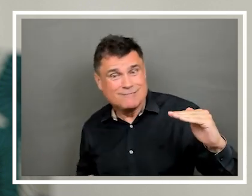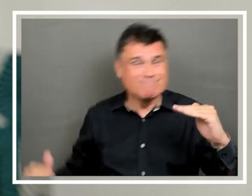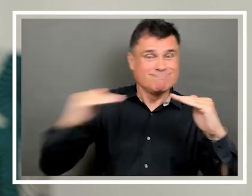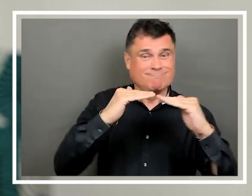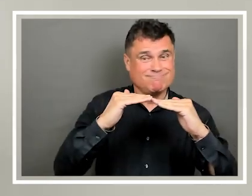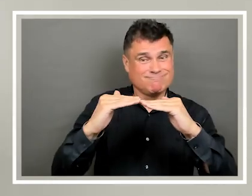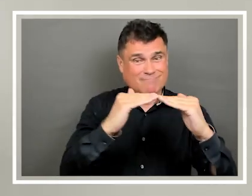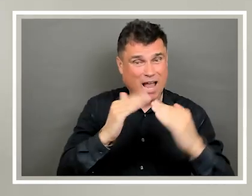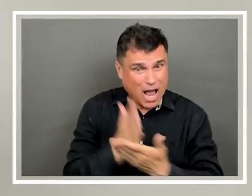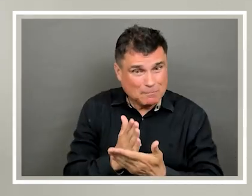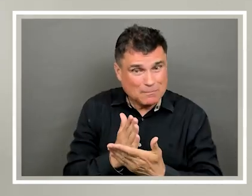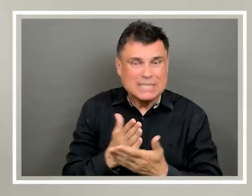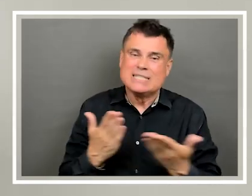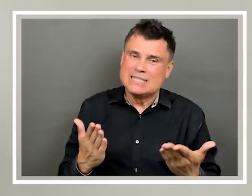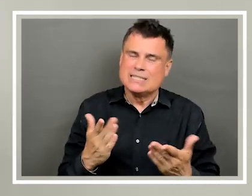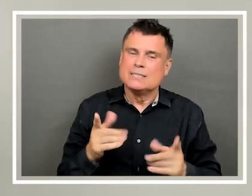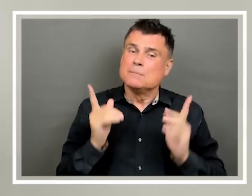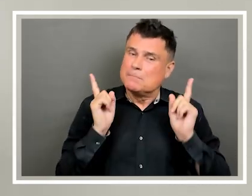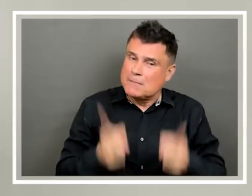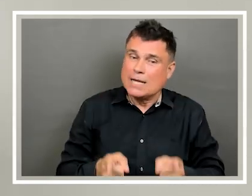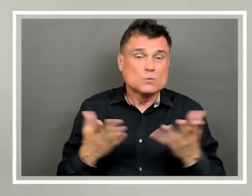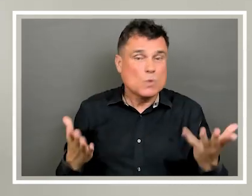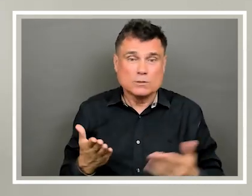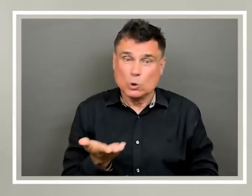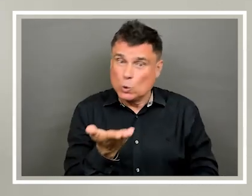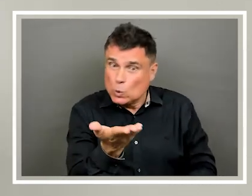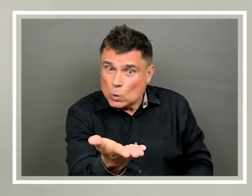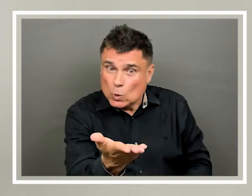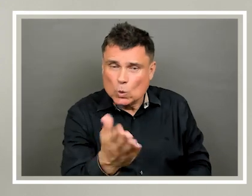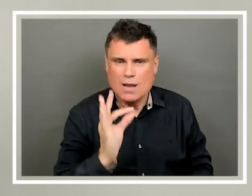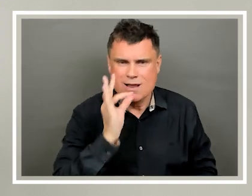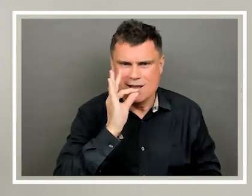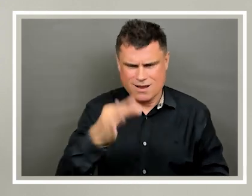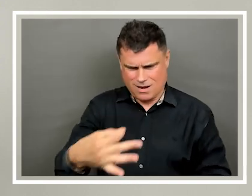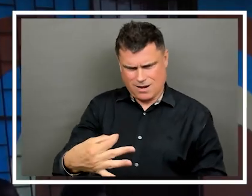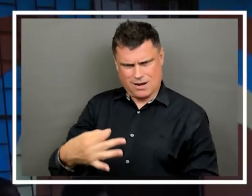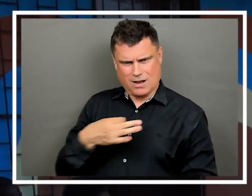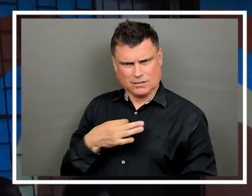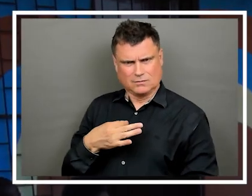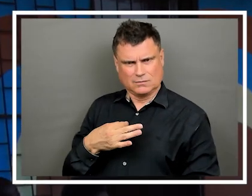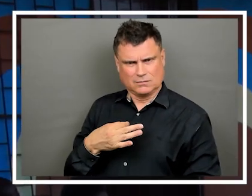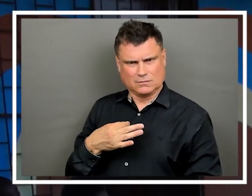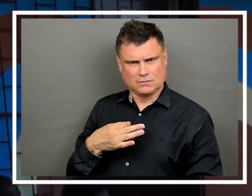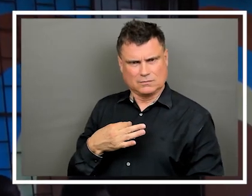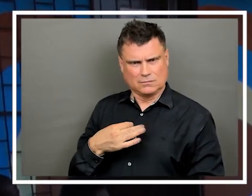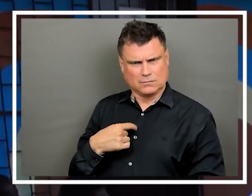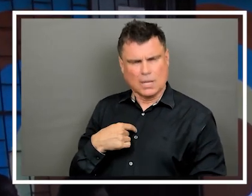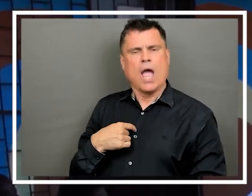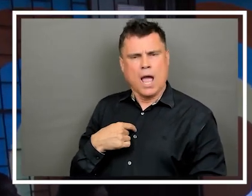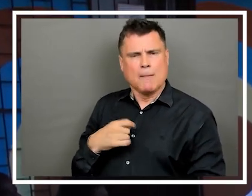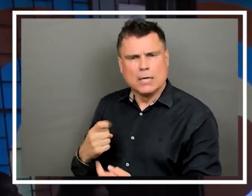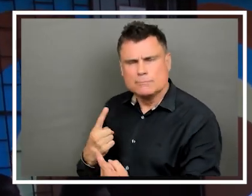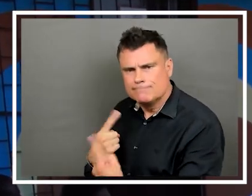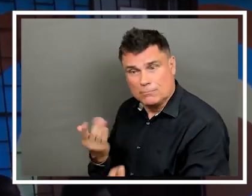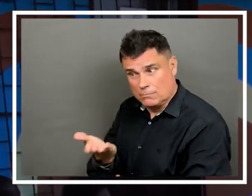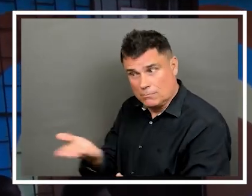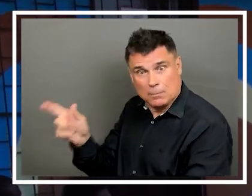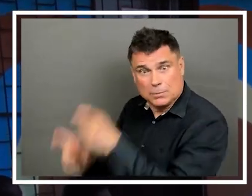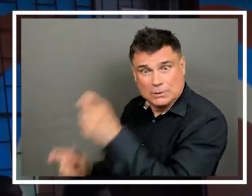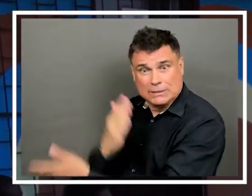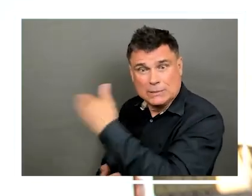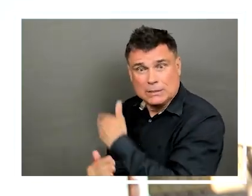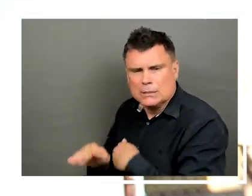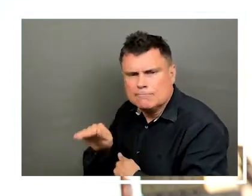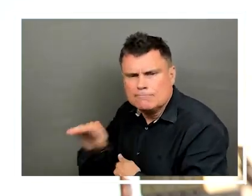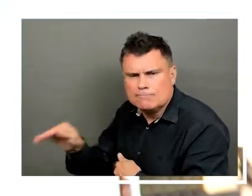rights approach? Sometimes all you have to do is ask. Start a conversation with persons with disabilities in